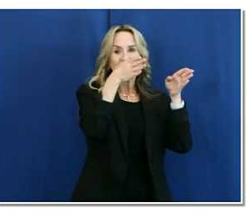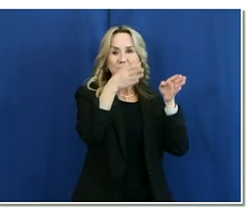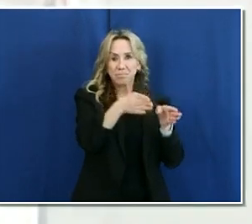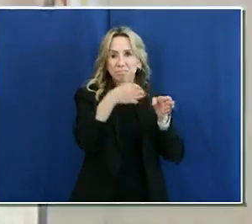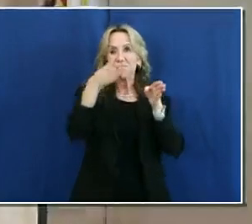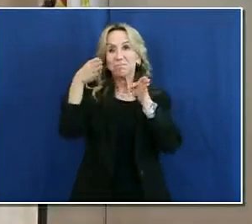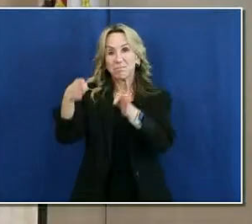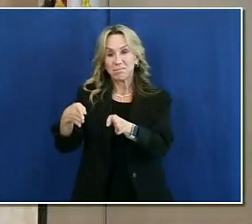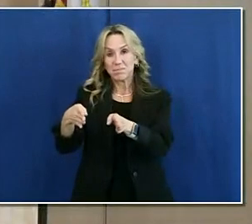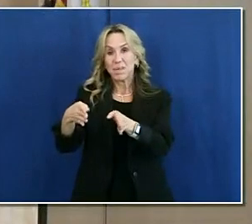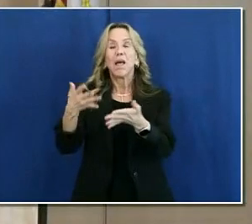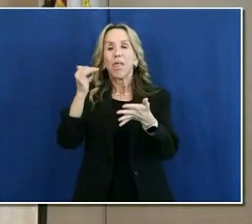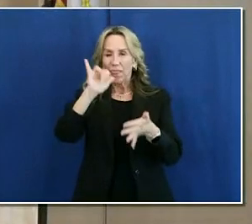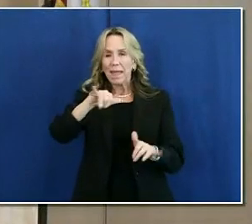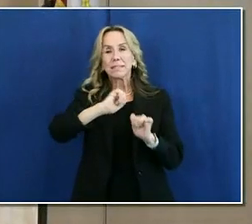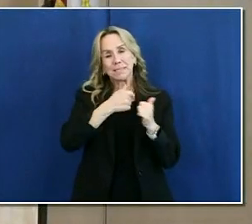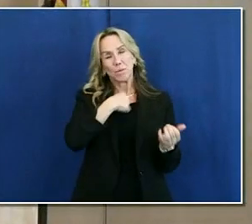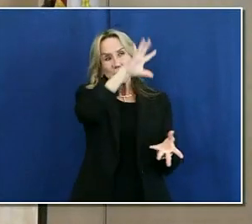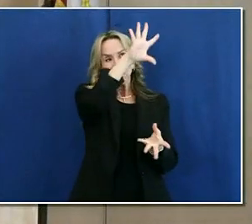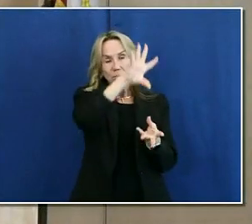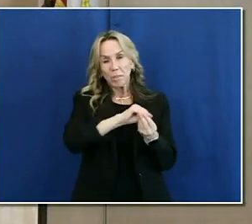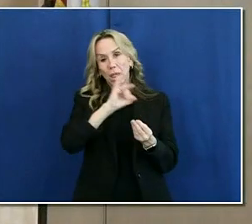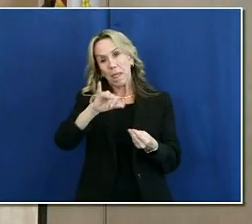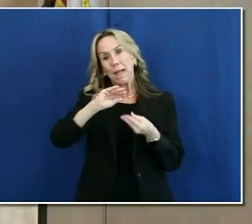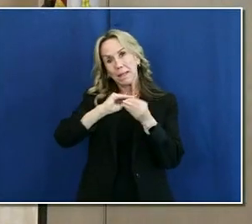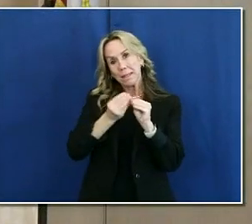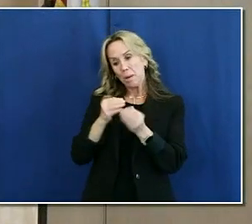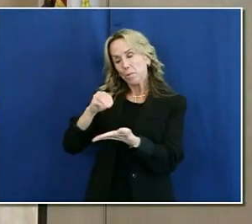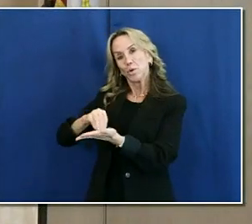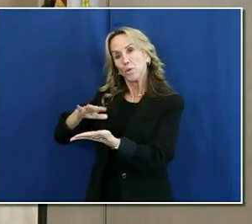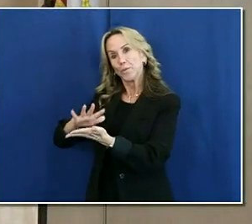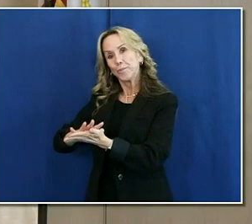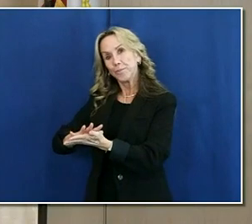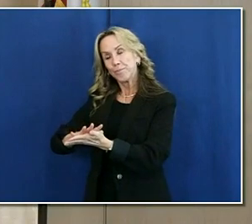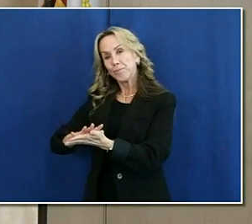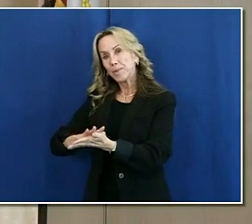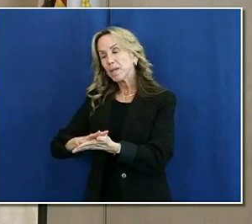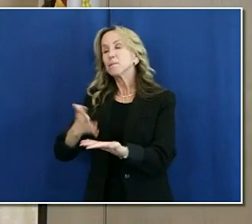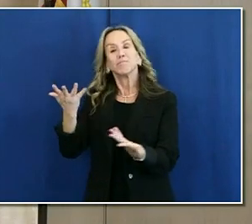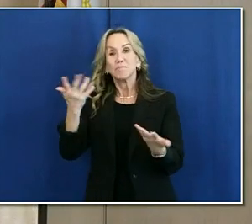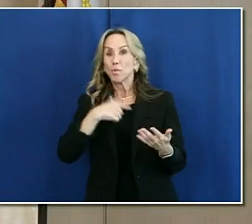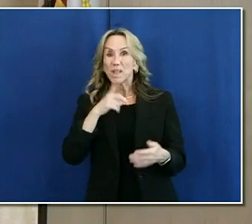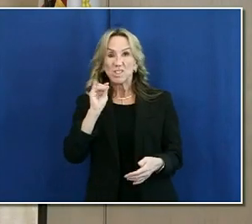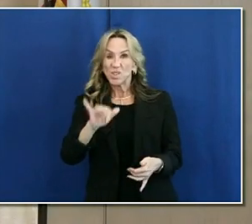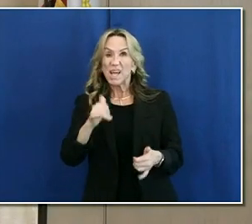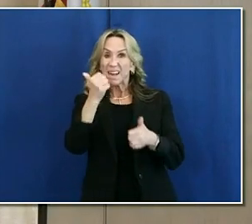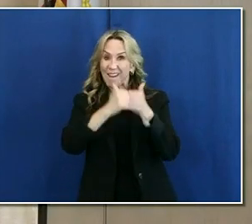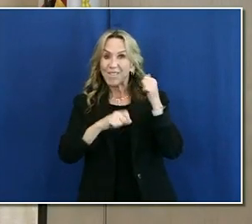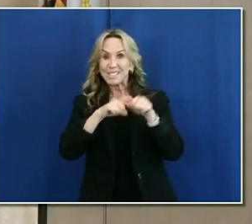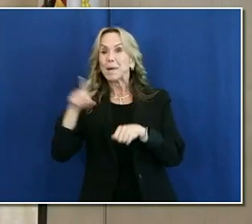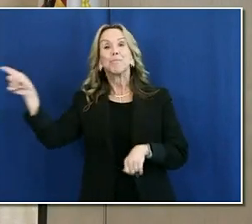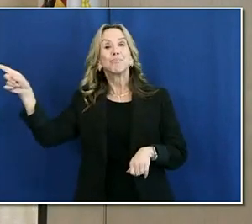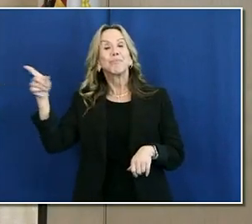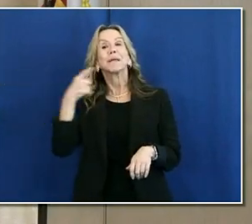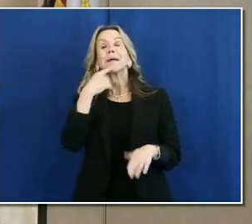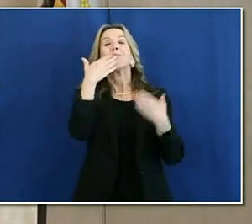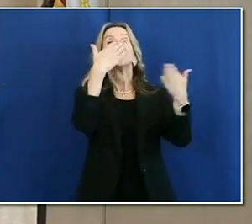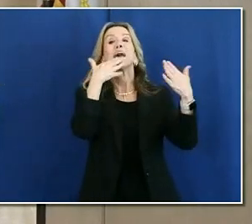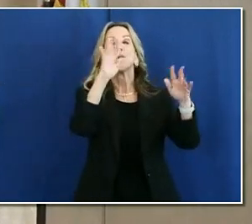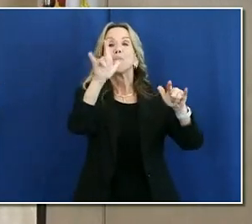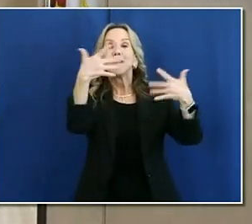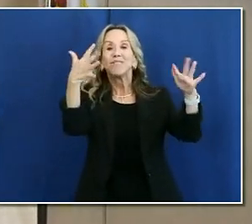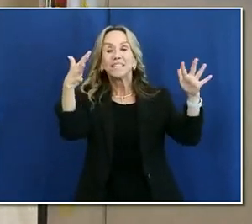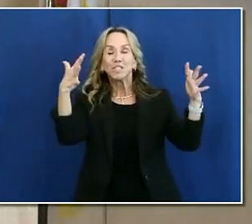the total that we report. So we do that every briefing. Thank you, Will. So we,